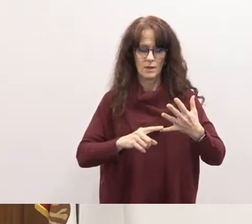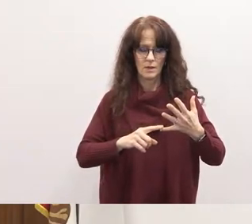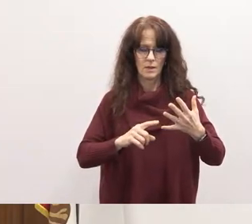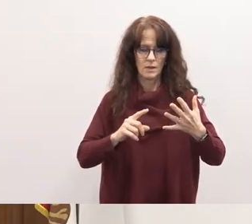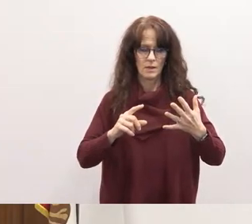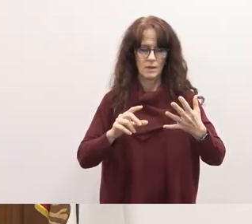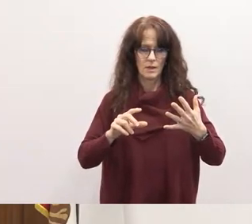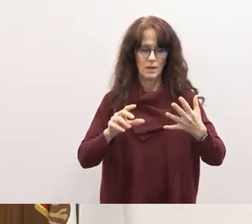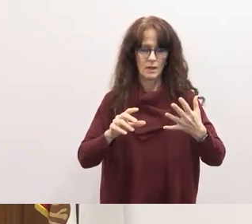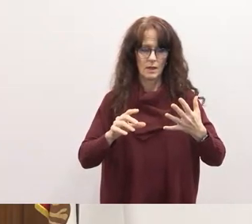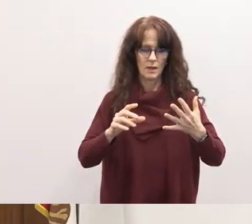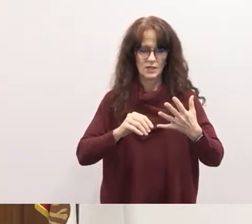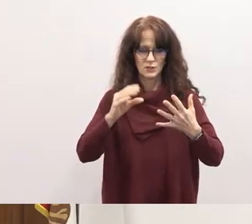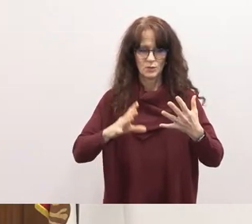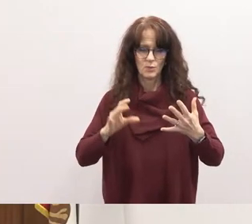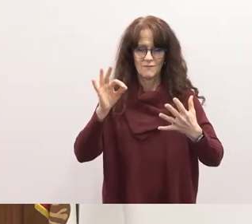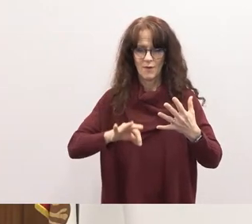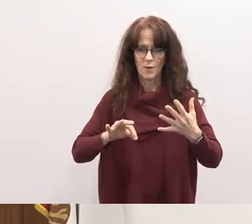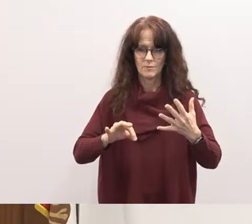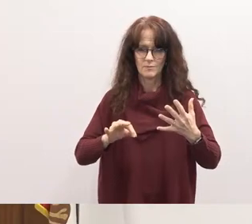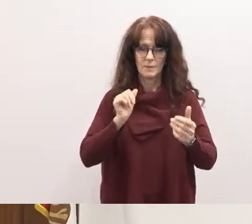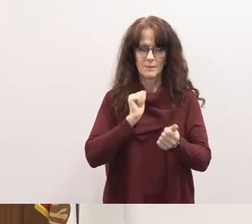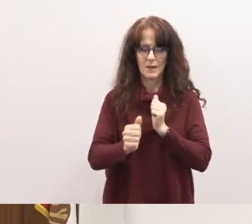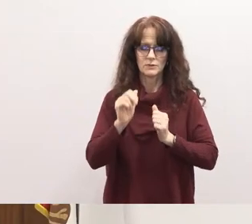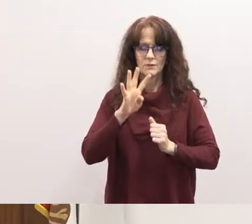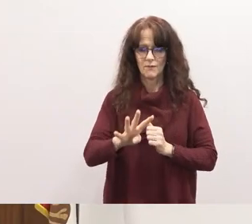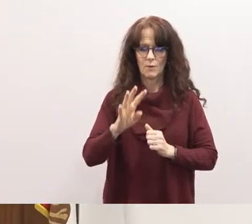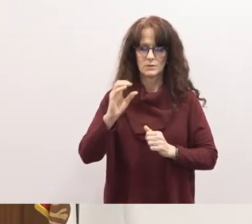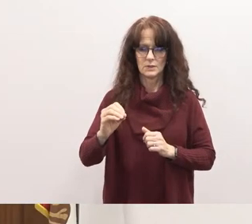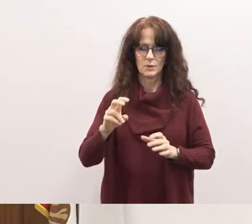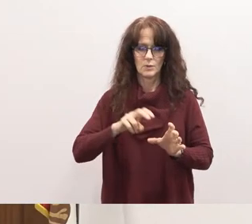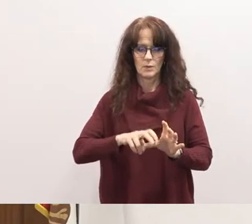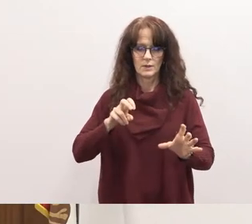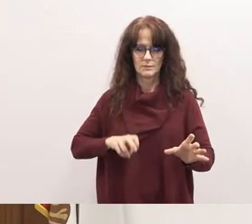preferential vote? Aye. Okay, that passes 4-0.